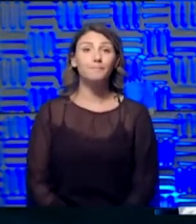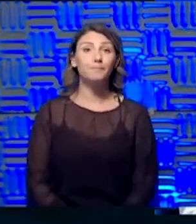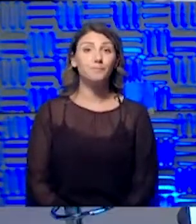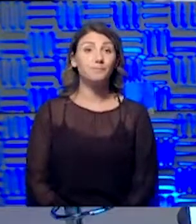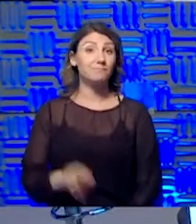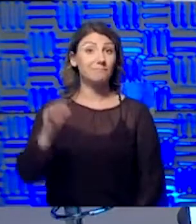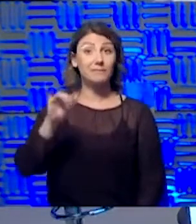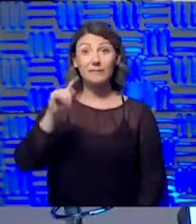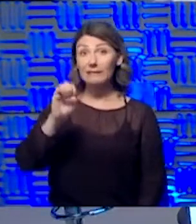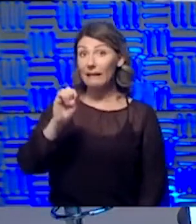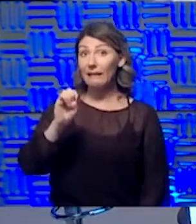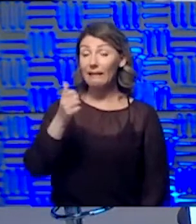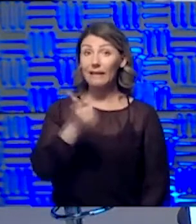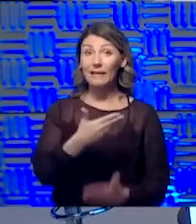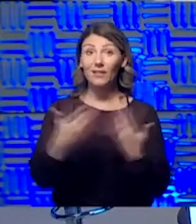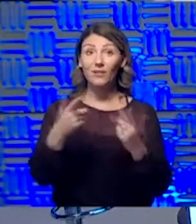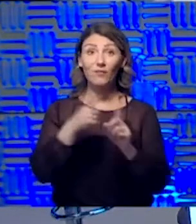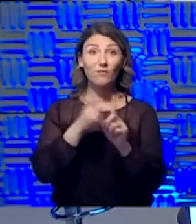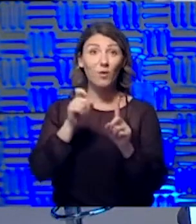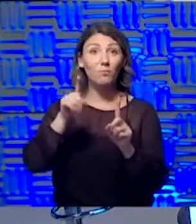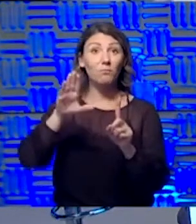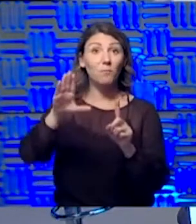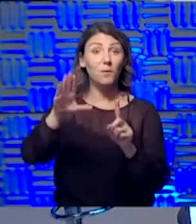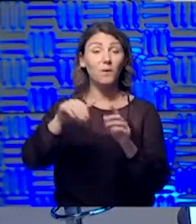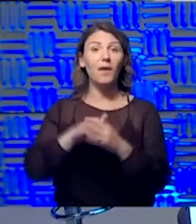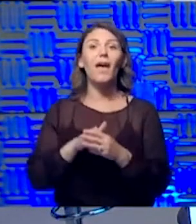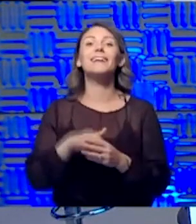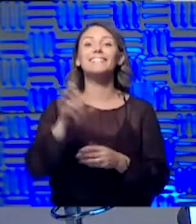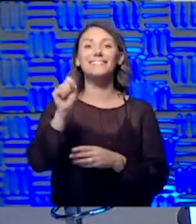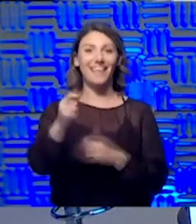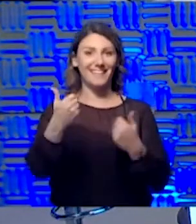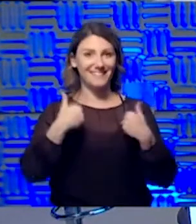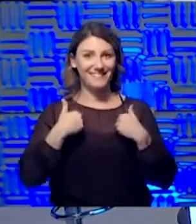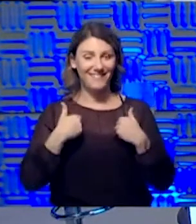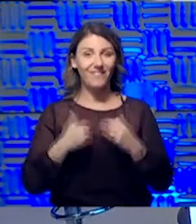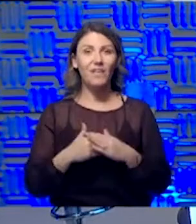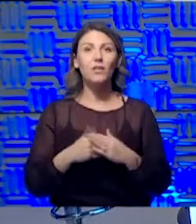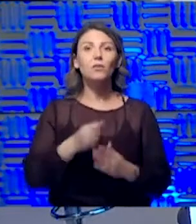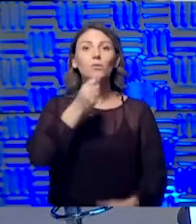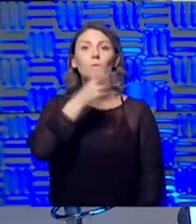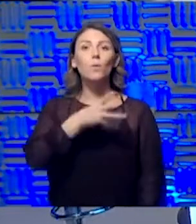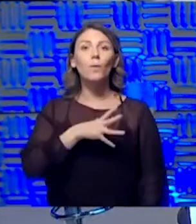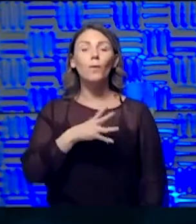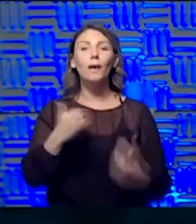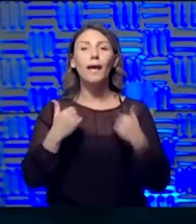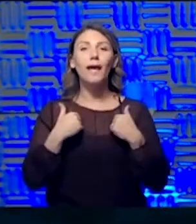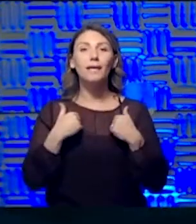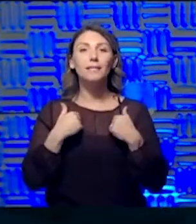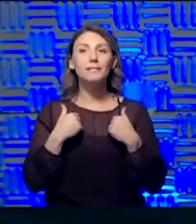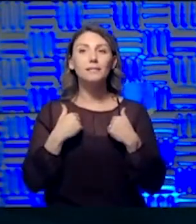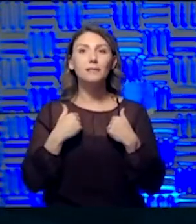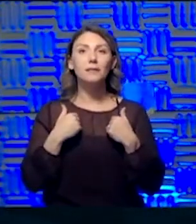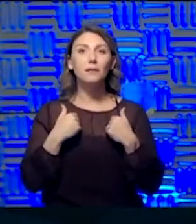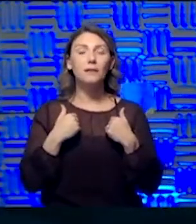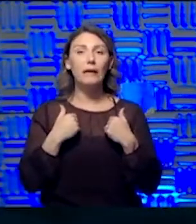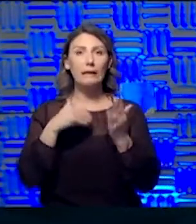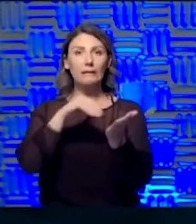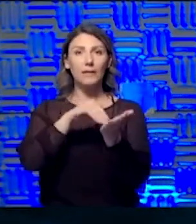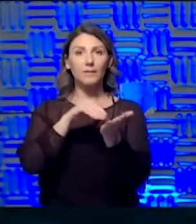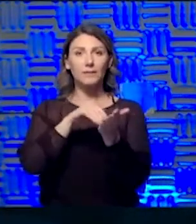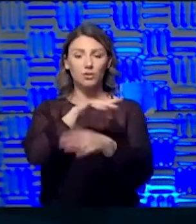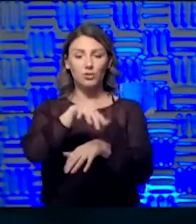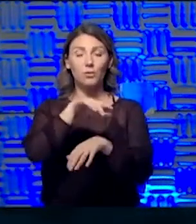Nate, anything else from your standpoint? I do. I have a woman who has a physician's